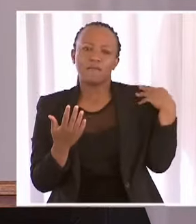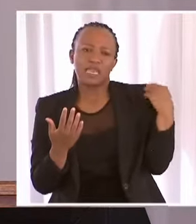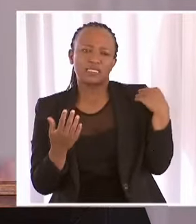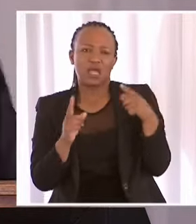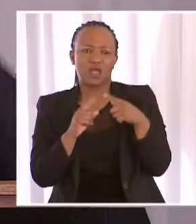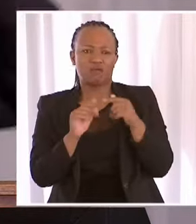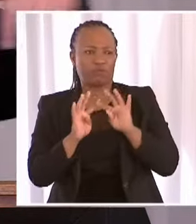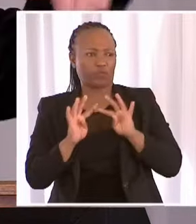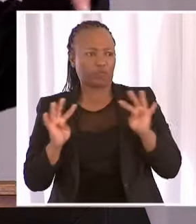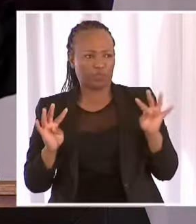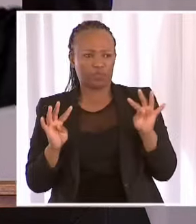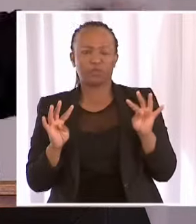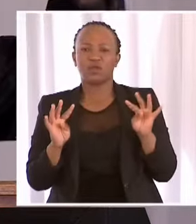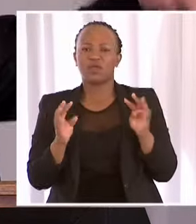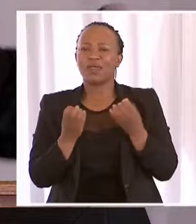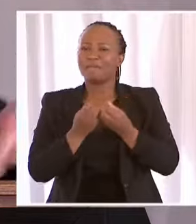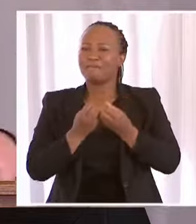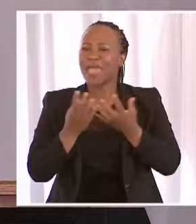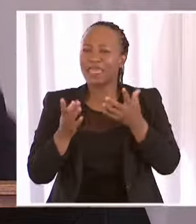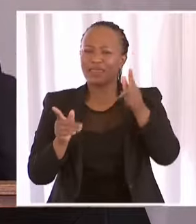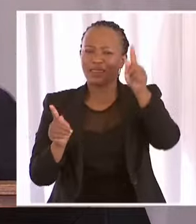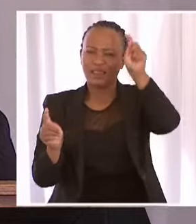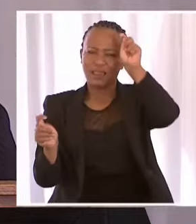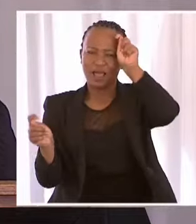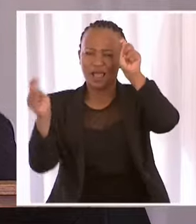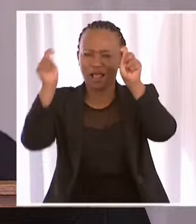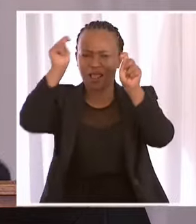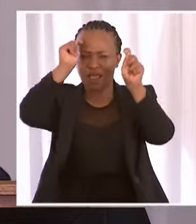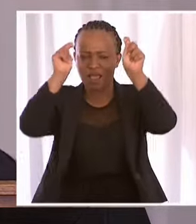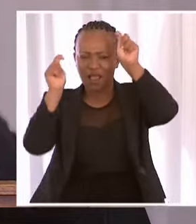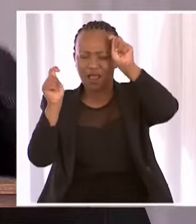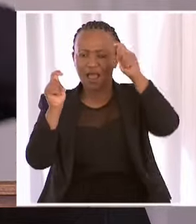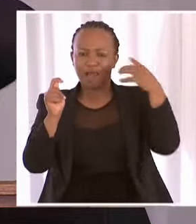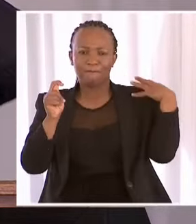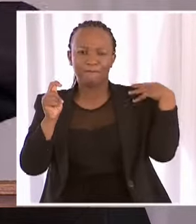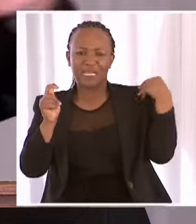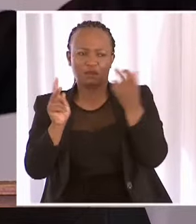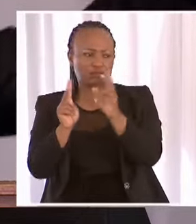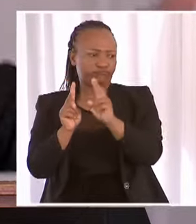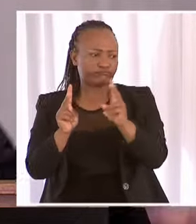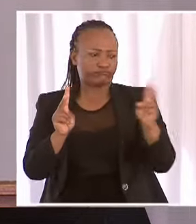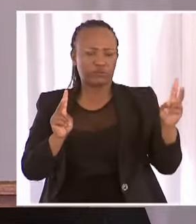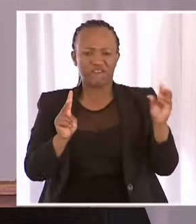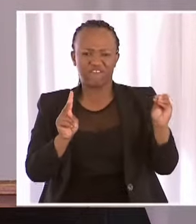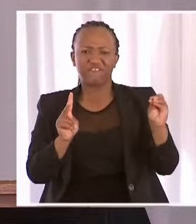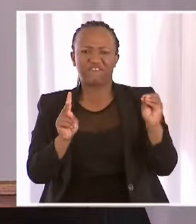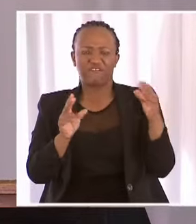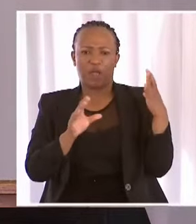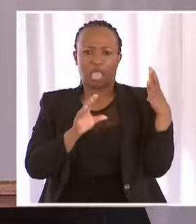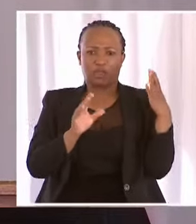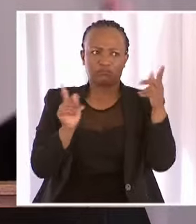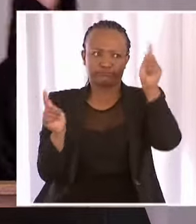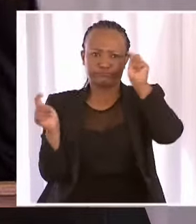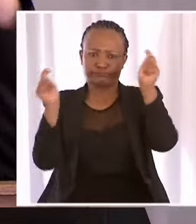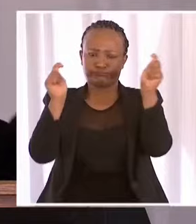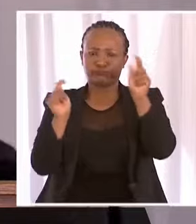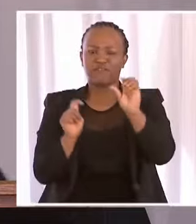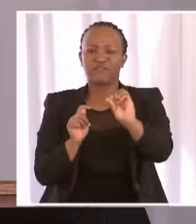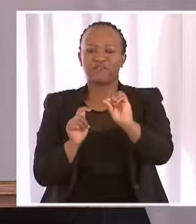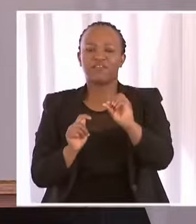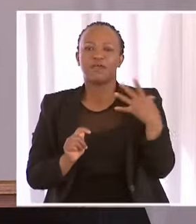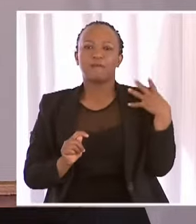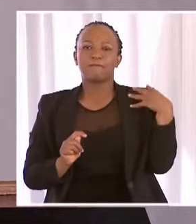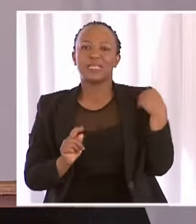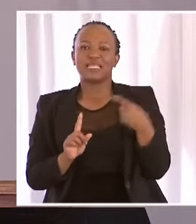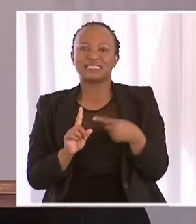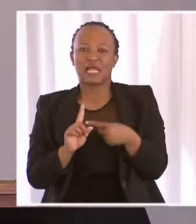ministerial hat? He's had many, many hats, not a ministerial hat, but he wore these hats as a